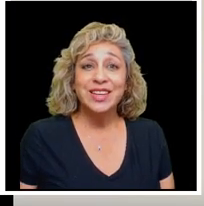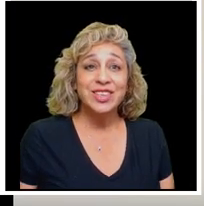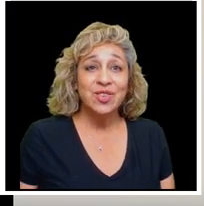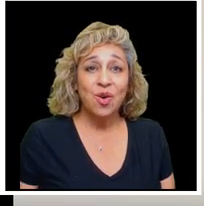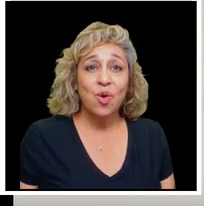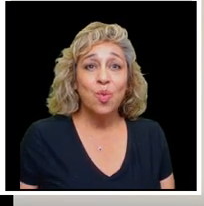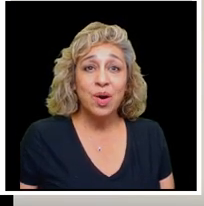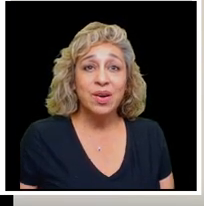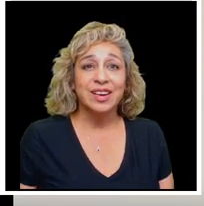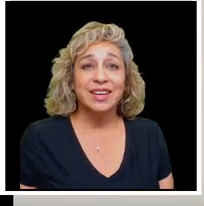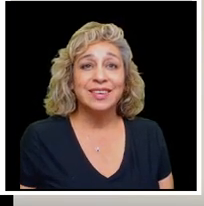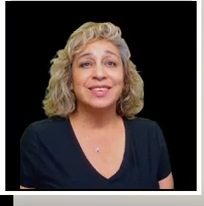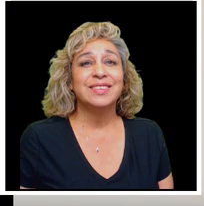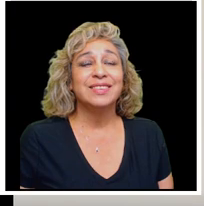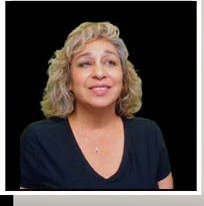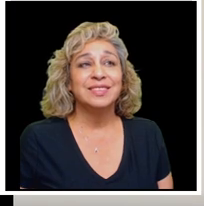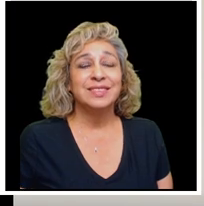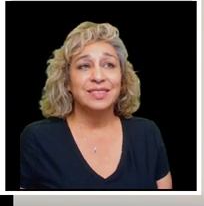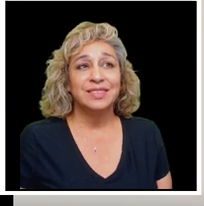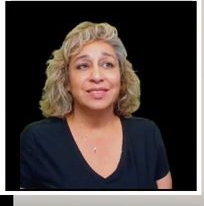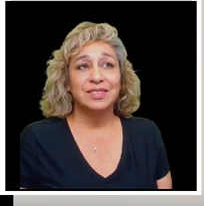education or work